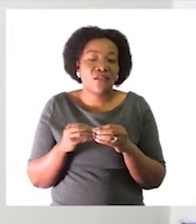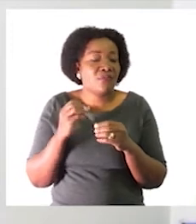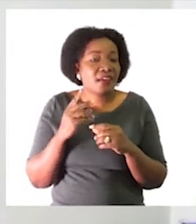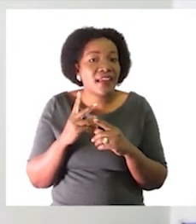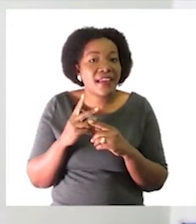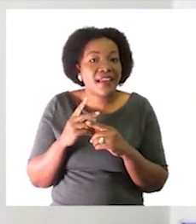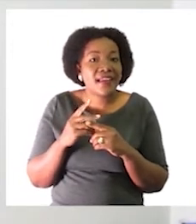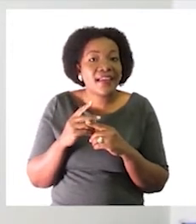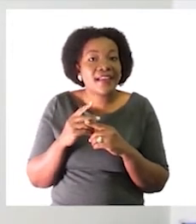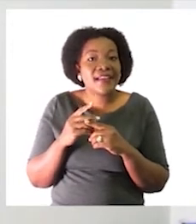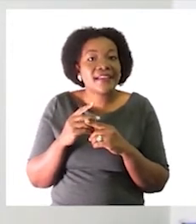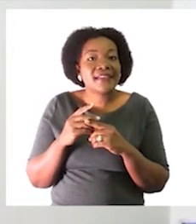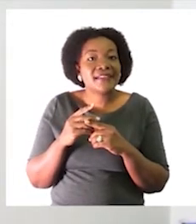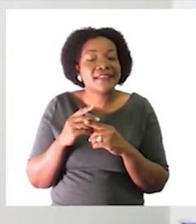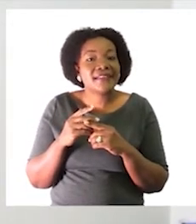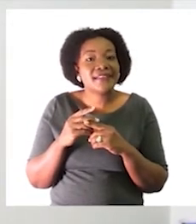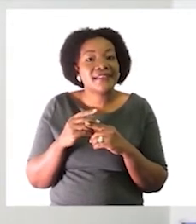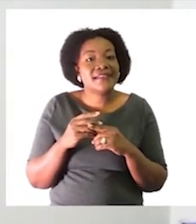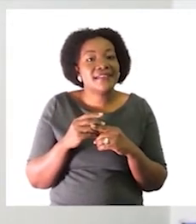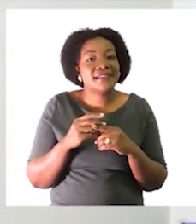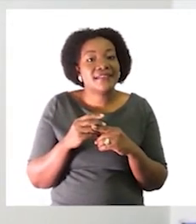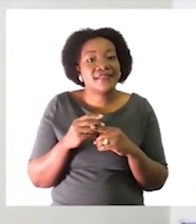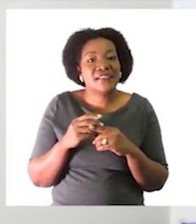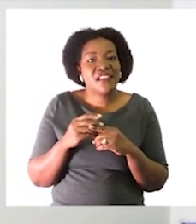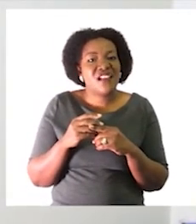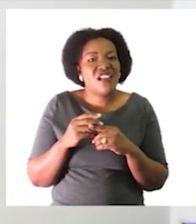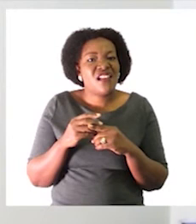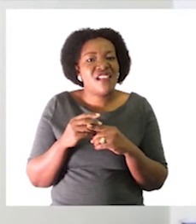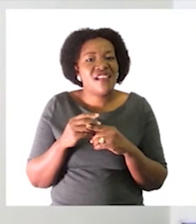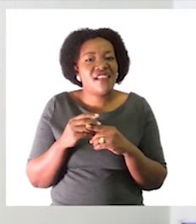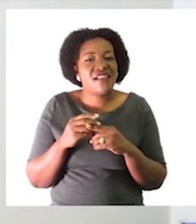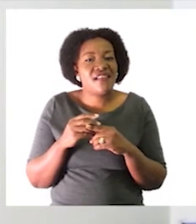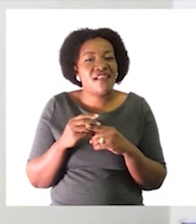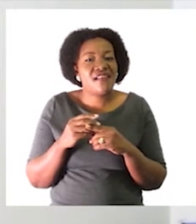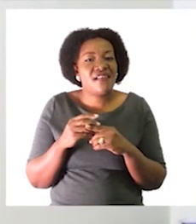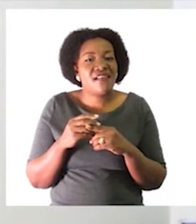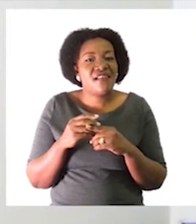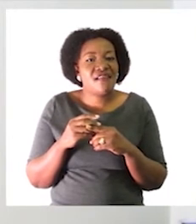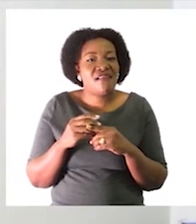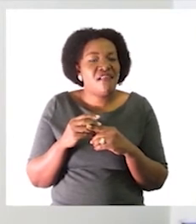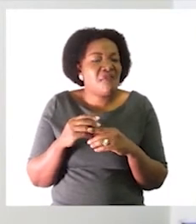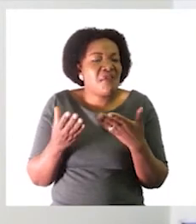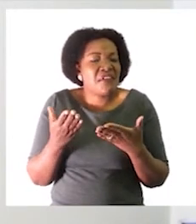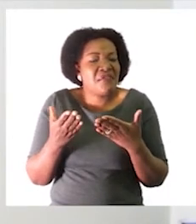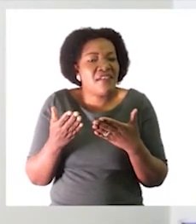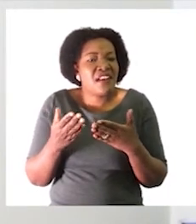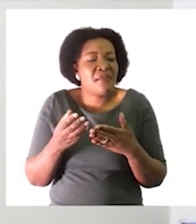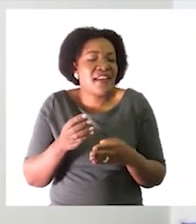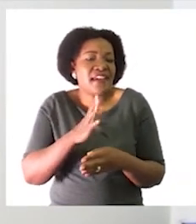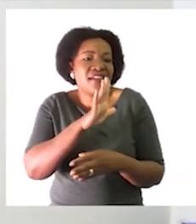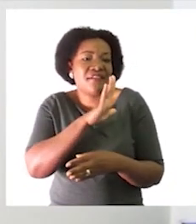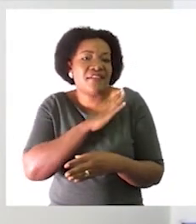Okay, let me just quickly ask. What if we have a number, for example, 57?